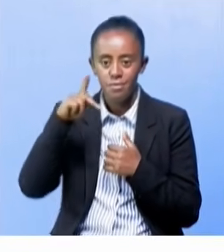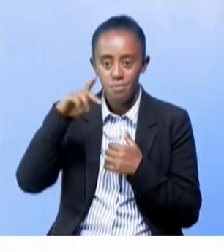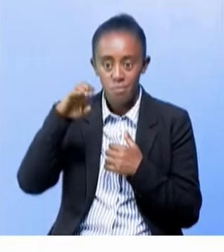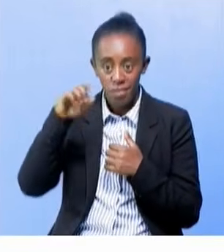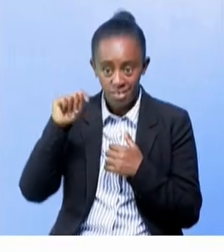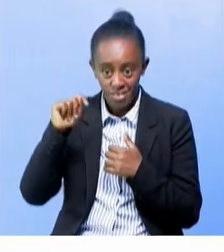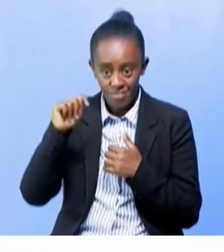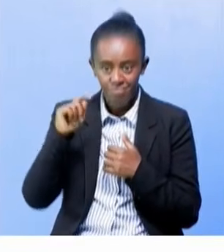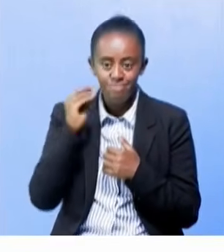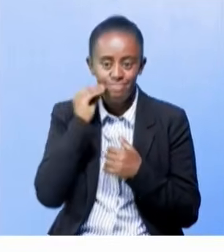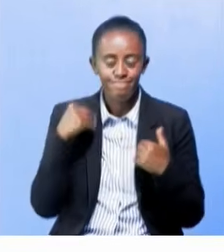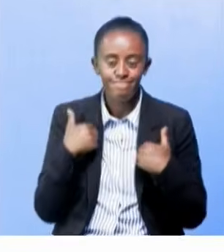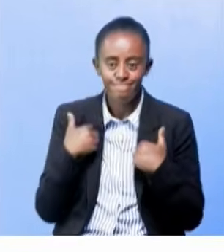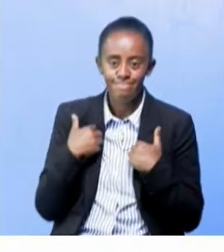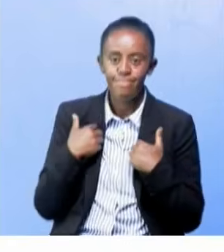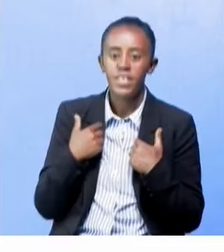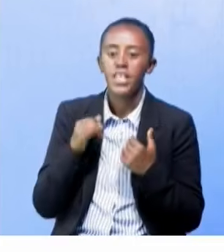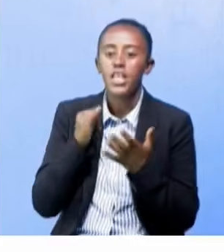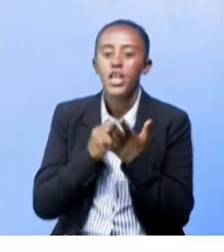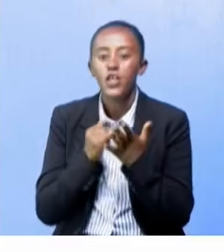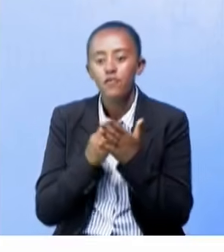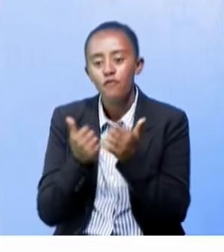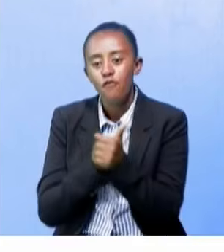It follows